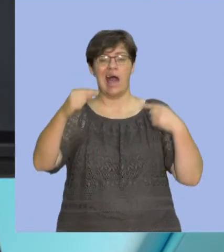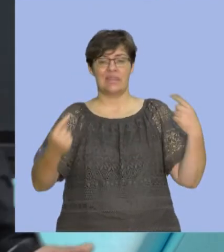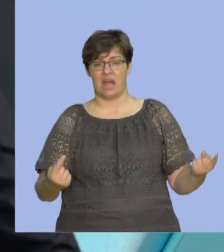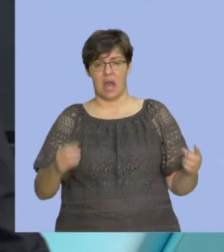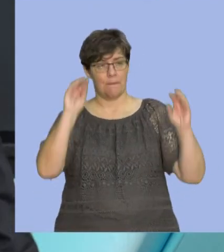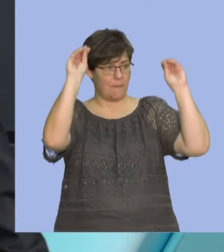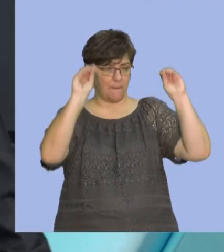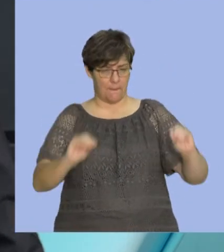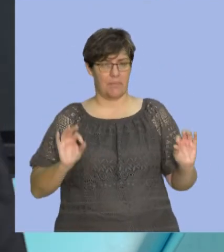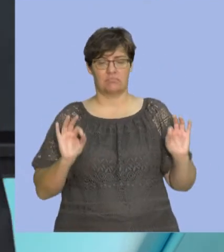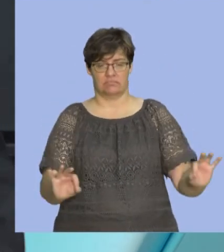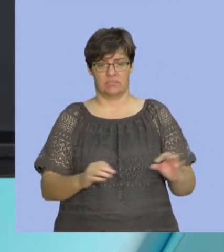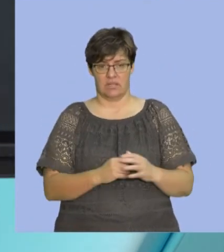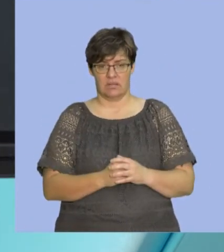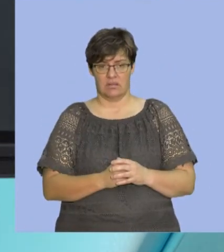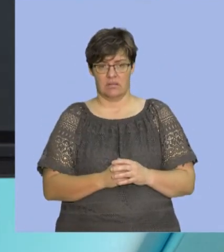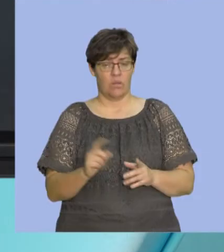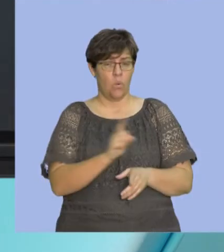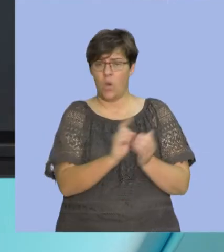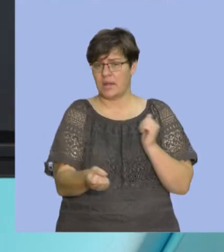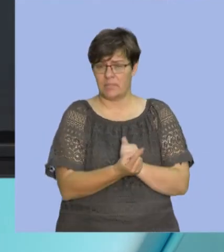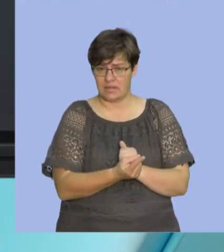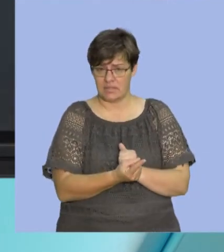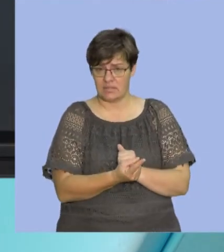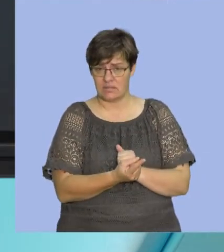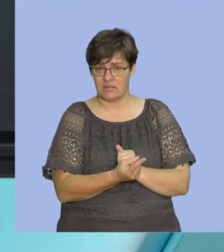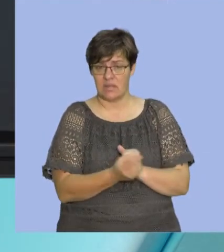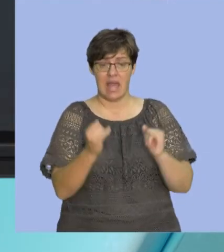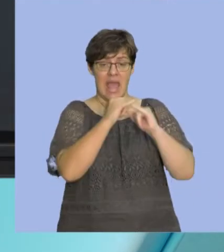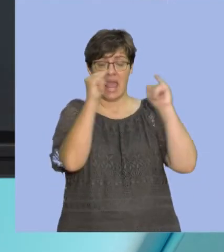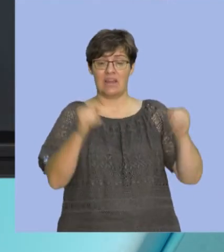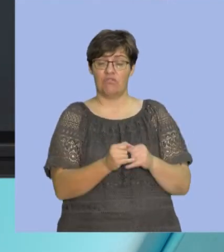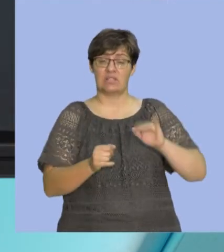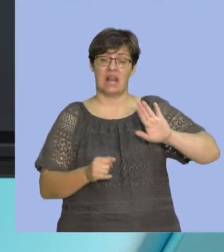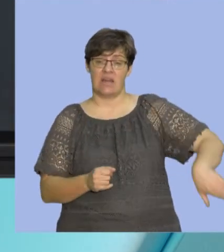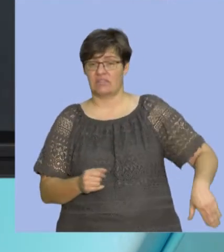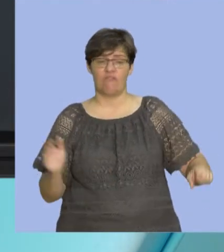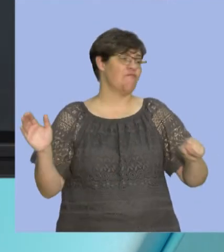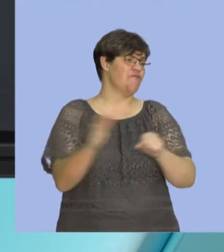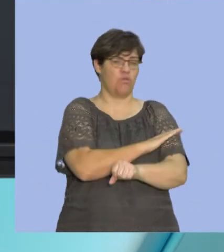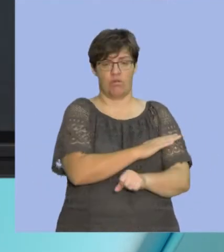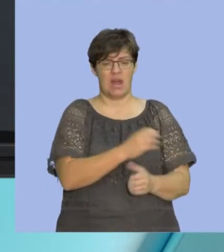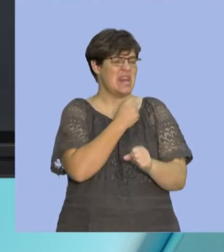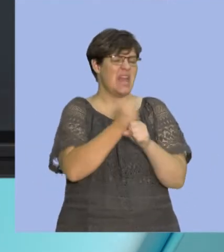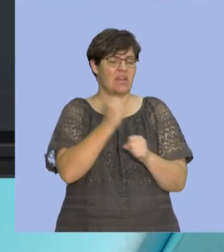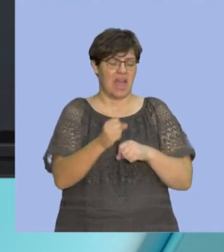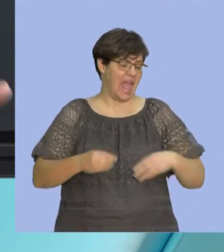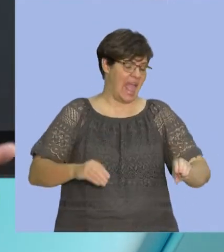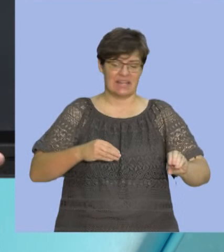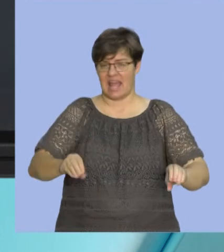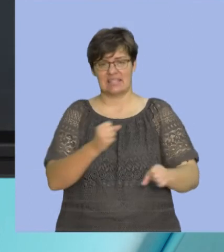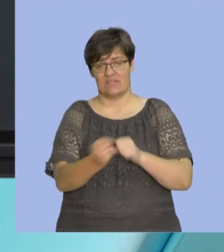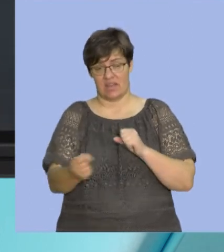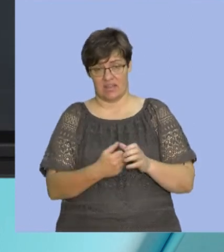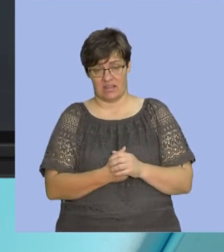other entries are correct. What had happened here? The invoice was left out in totality,